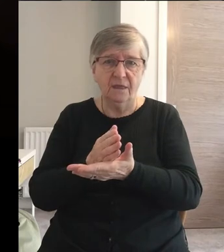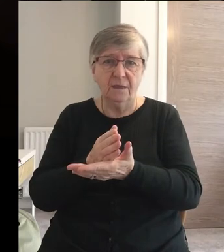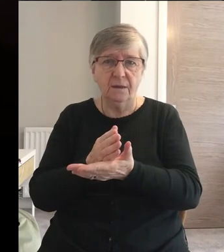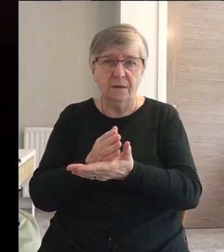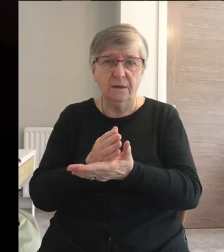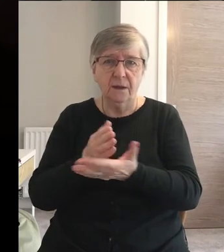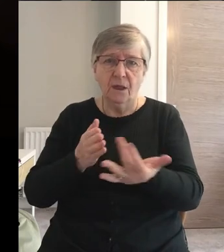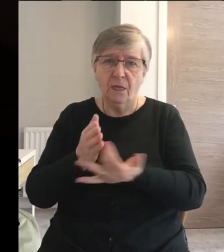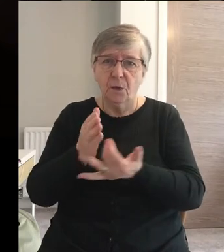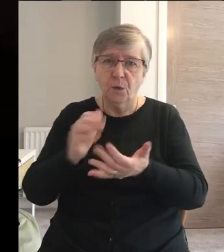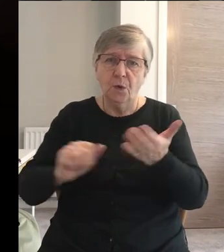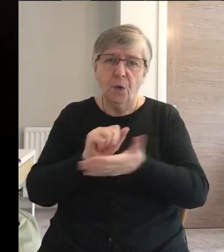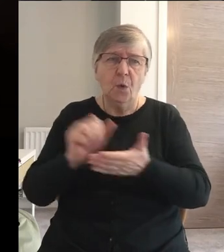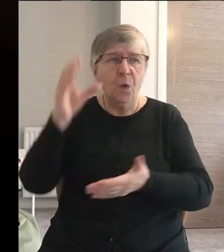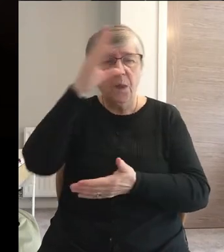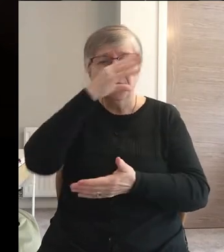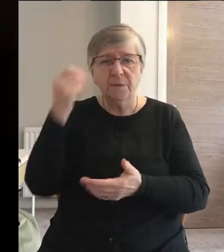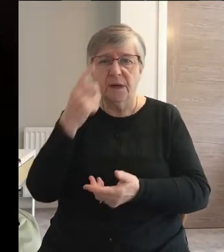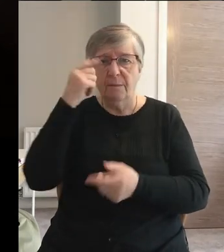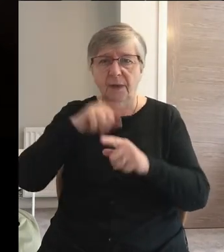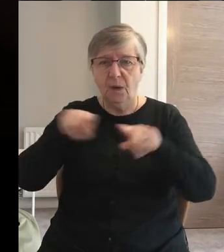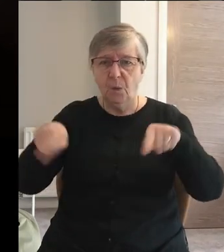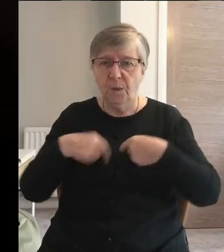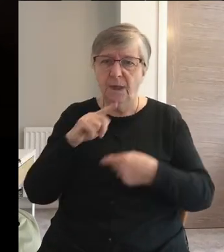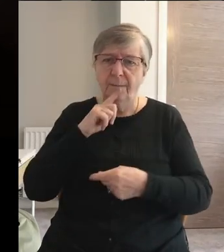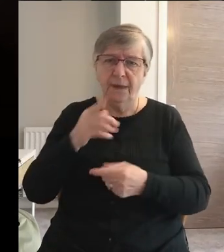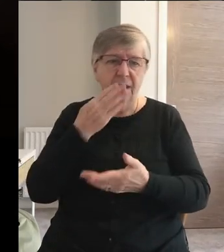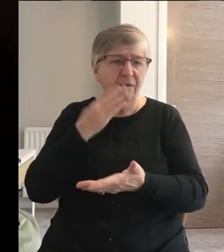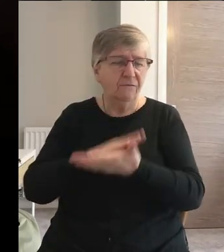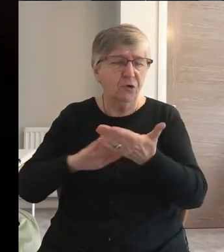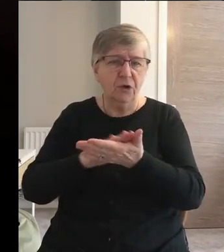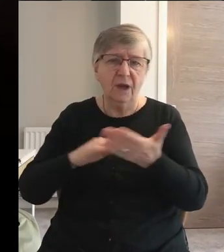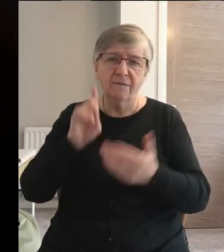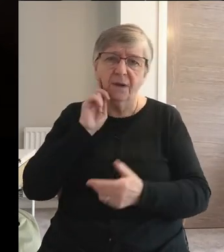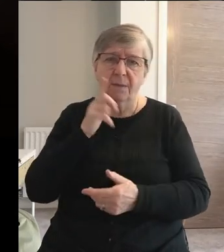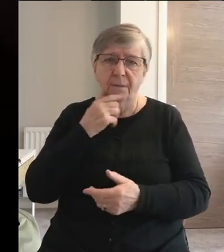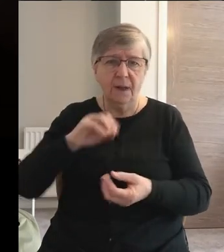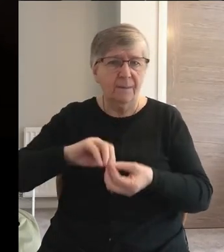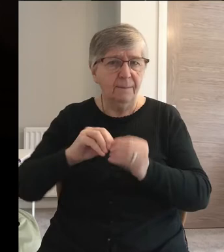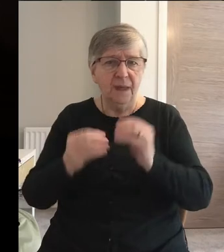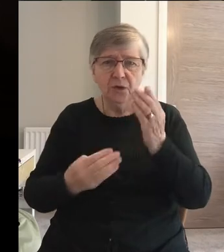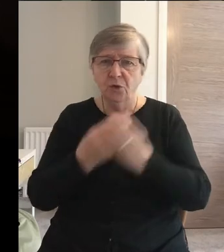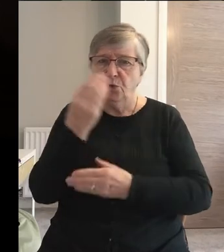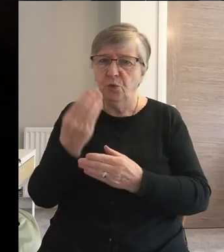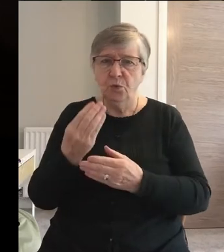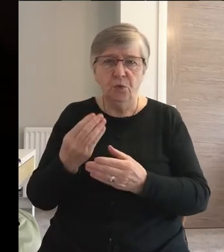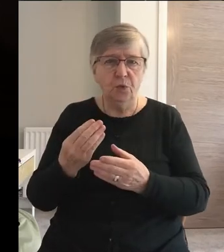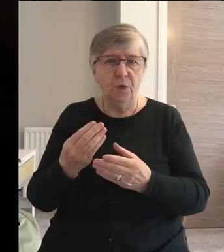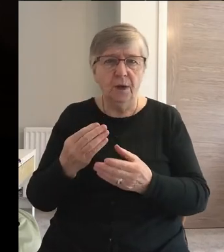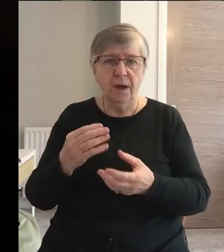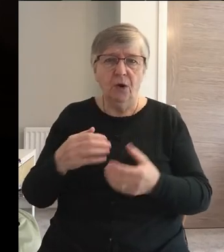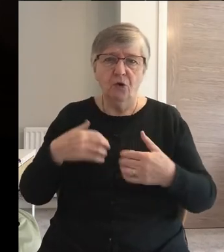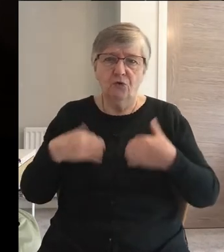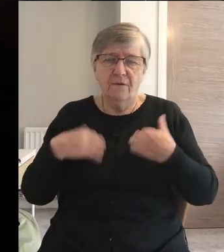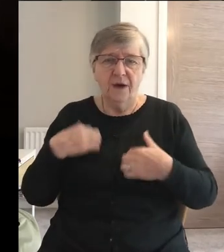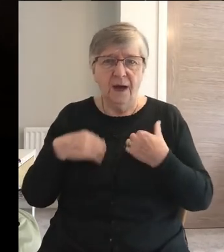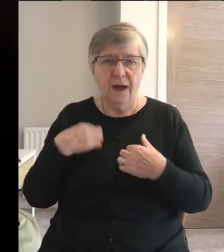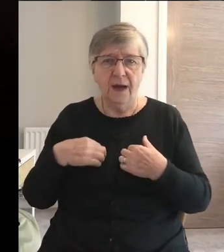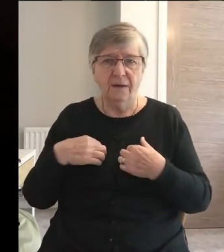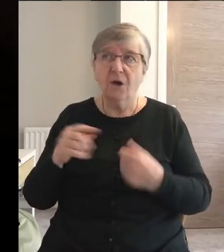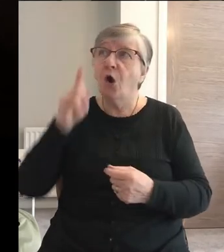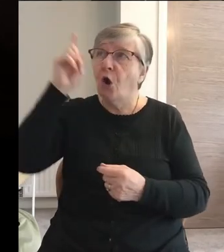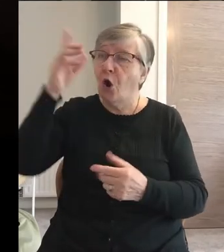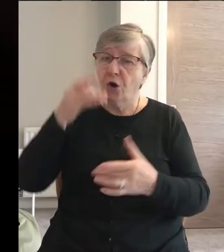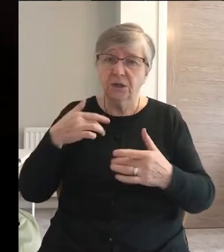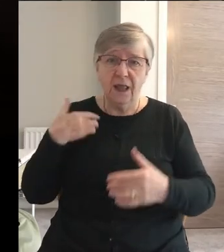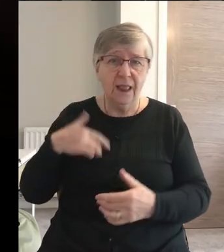Lord, through your Spirit, may we be forgiven people, renewed, restored, and revived, declaring that our God lives, our God is